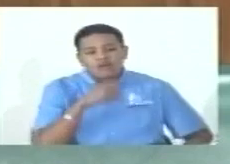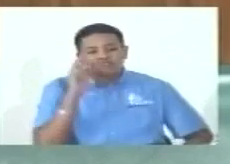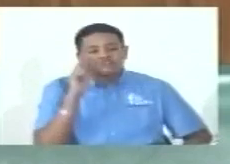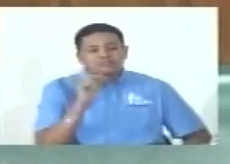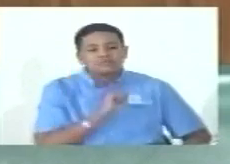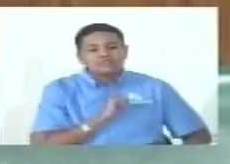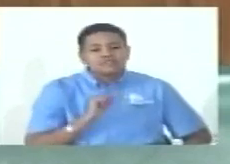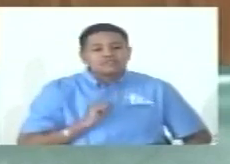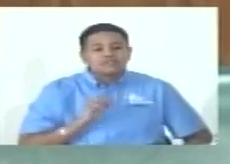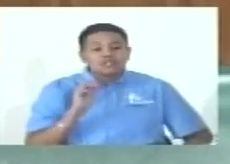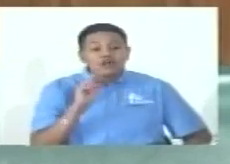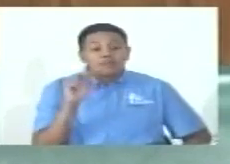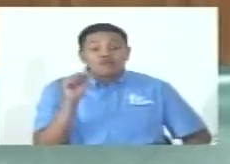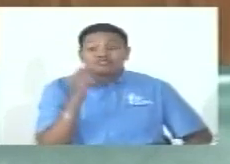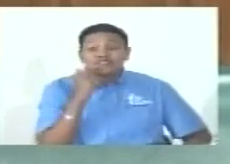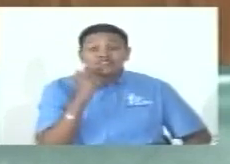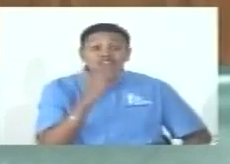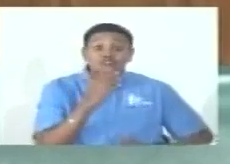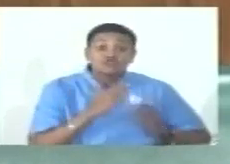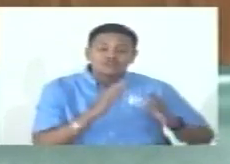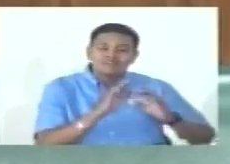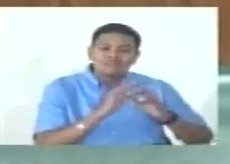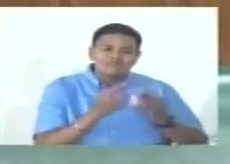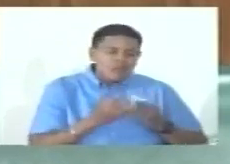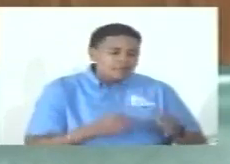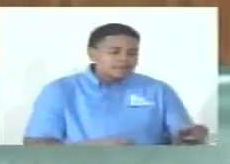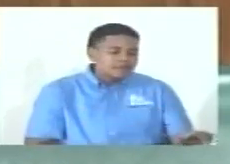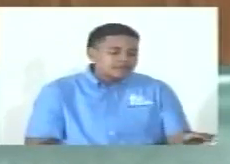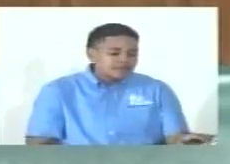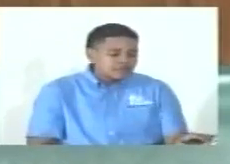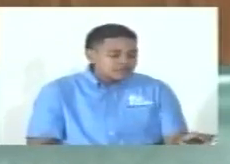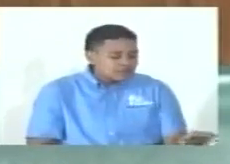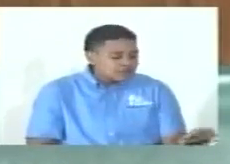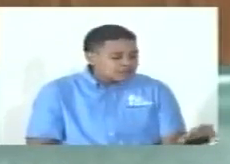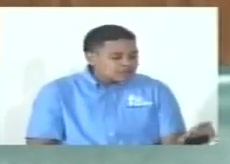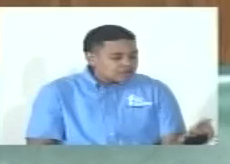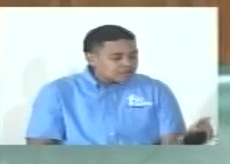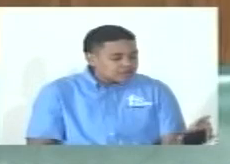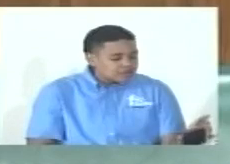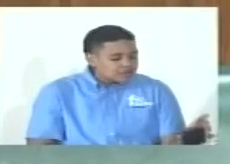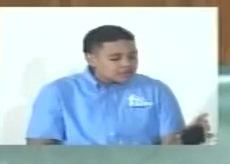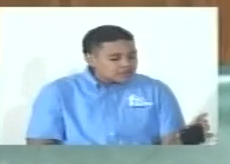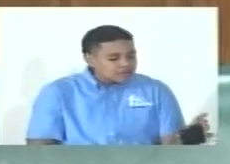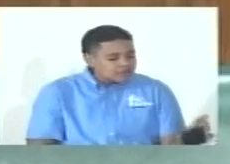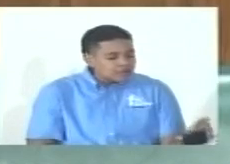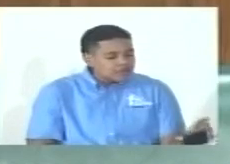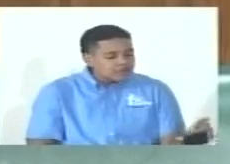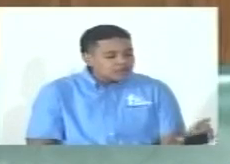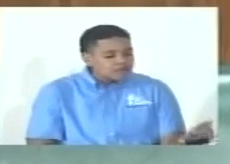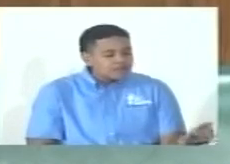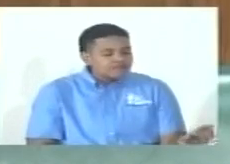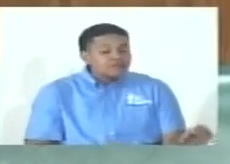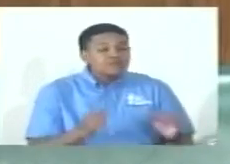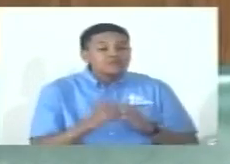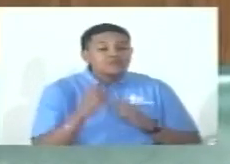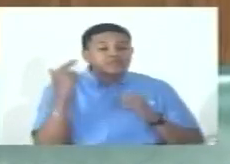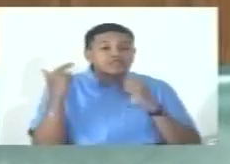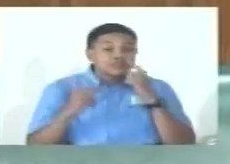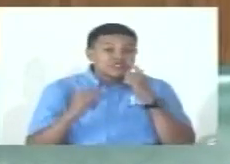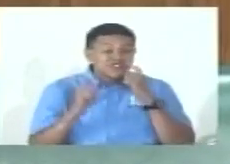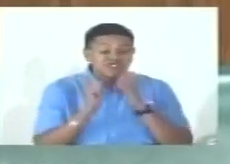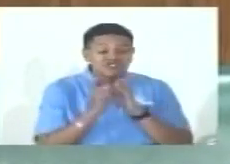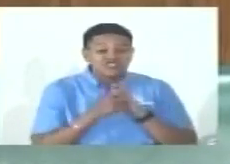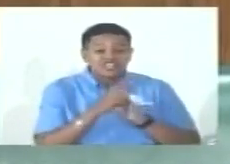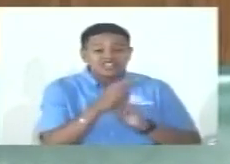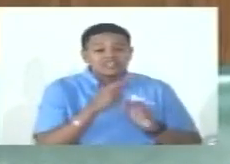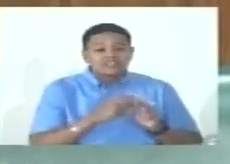said, the service of his family, but not Galimore, with the history, Mr. President, of changing his name to have a